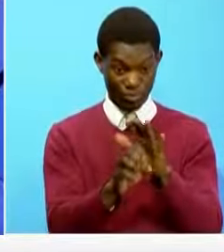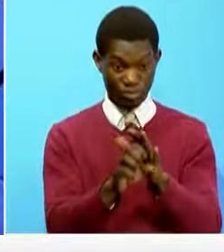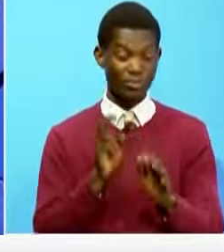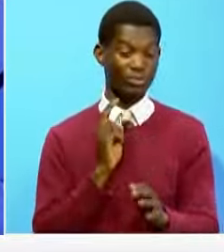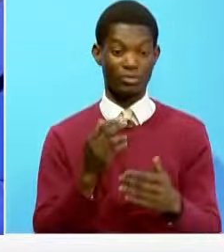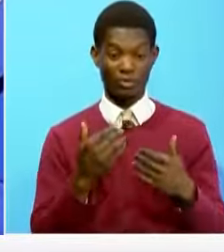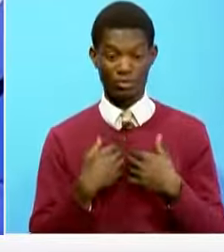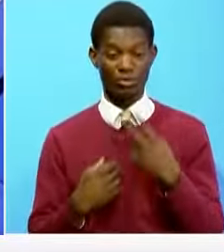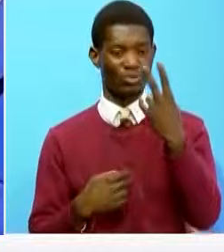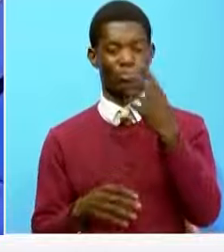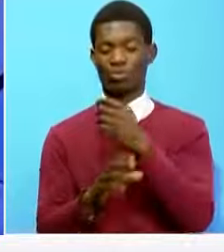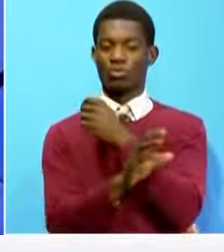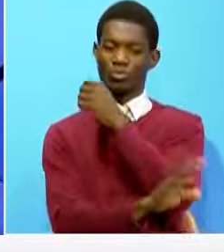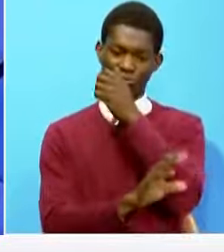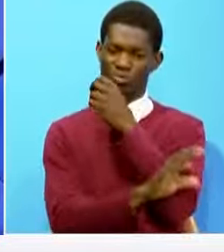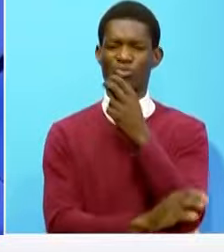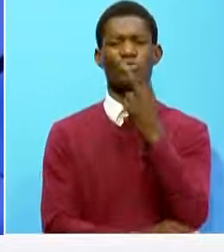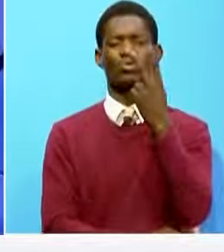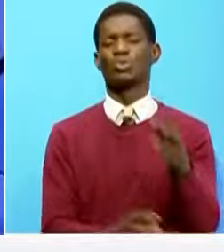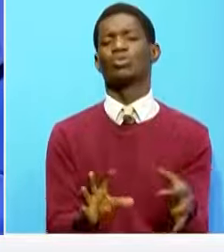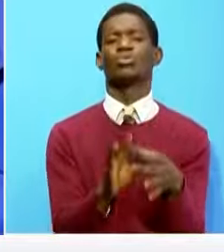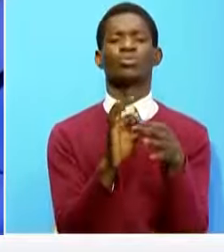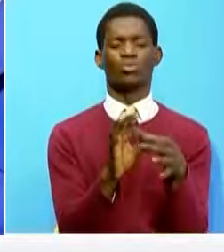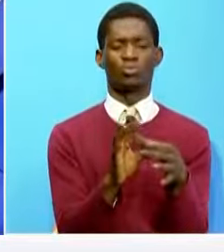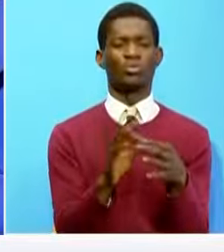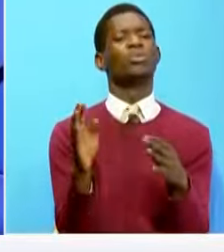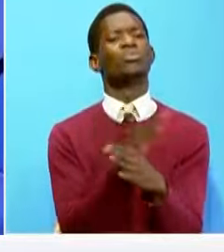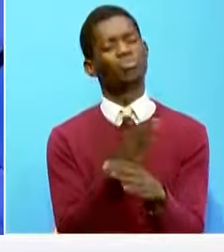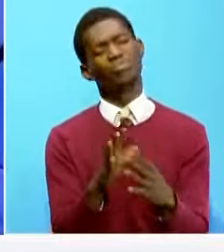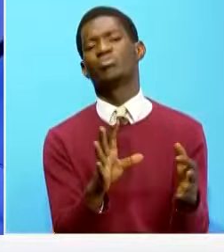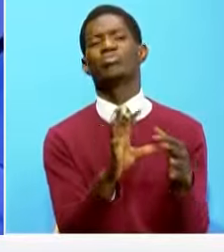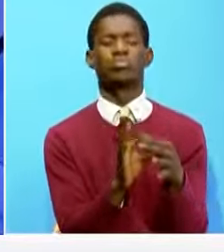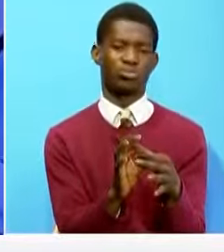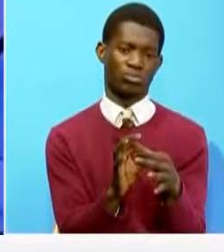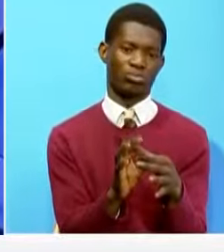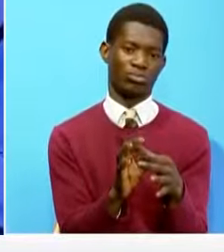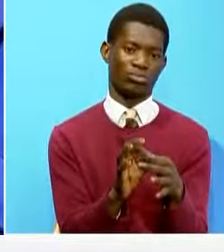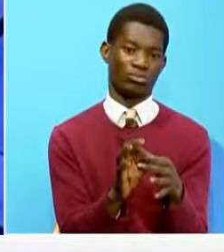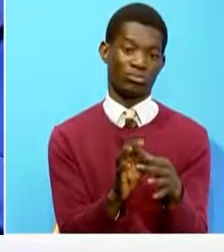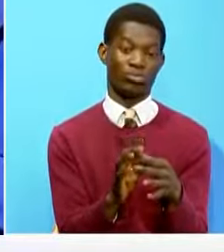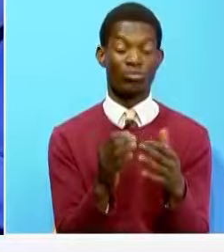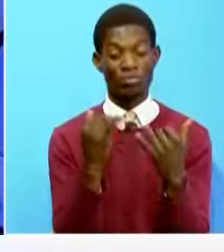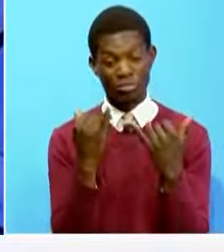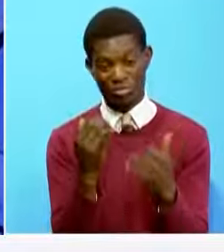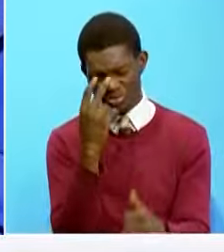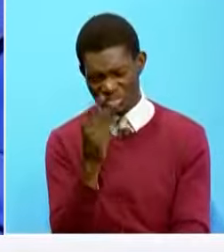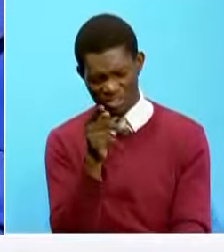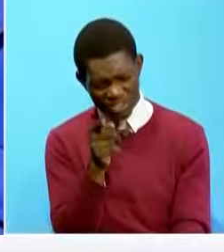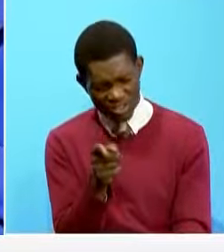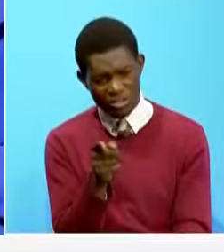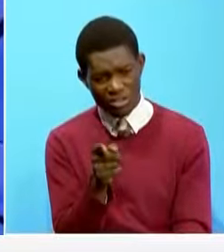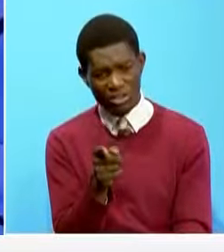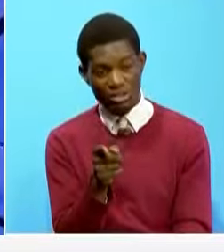Mozambique, engaging each other in terms of business. So you can see the serious commitment of this particular